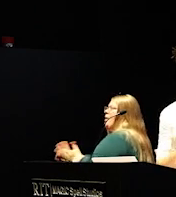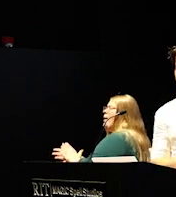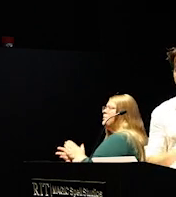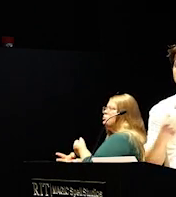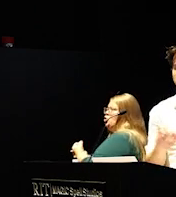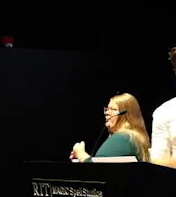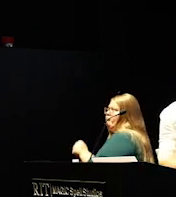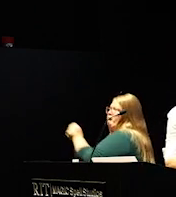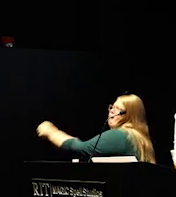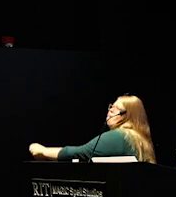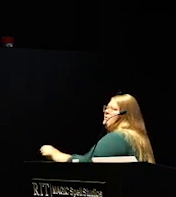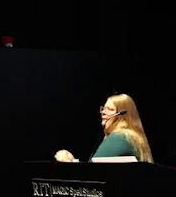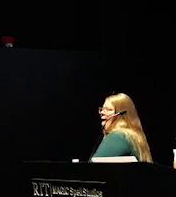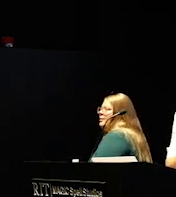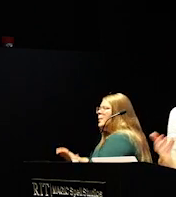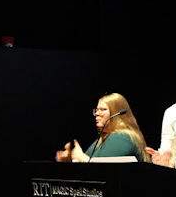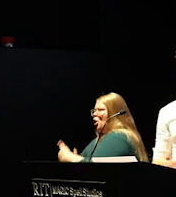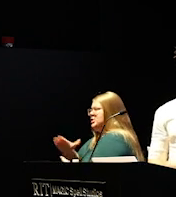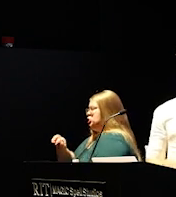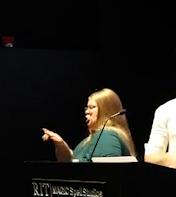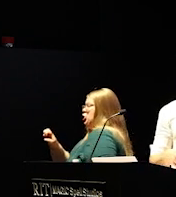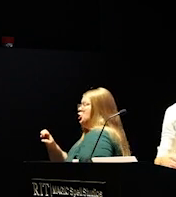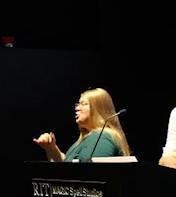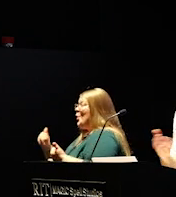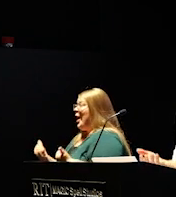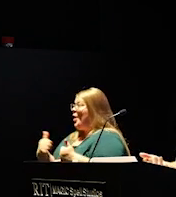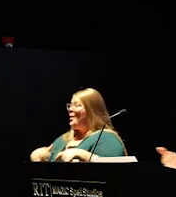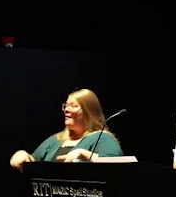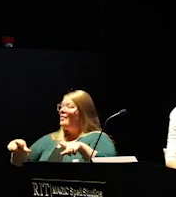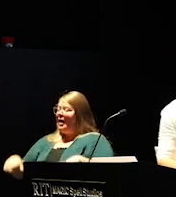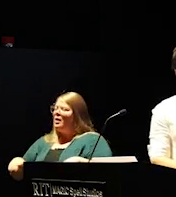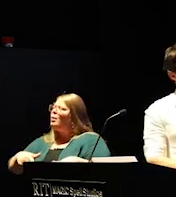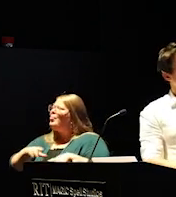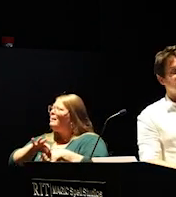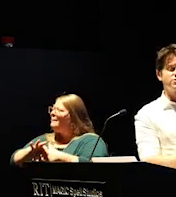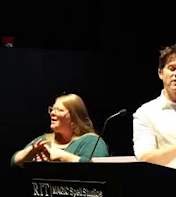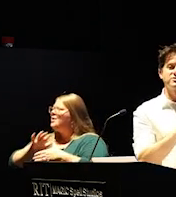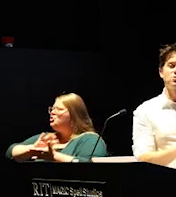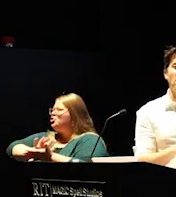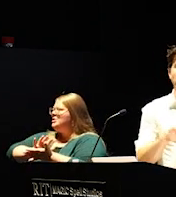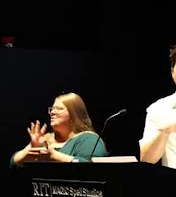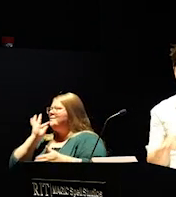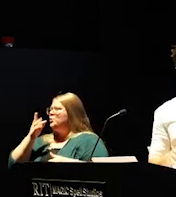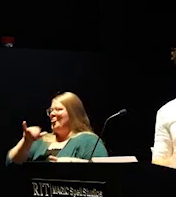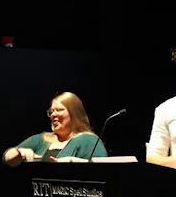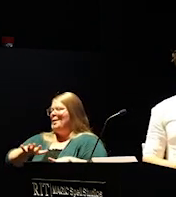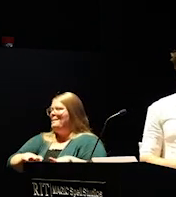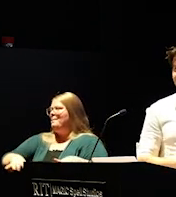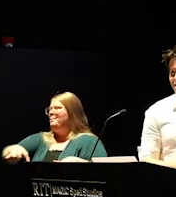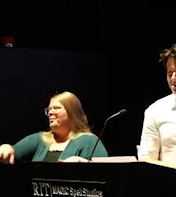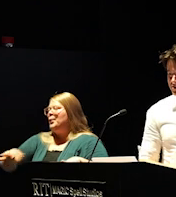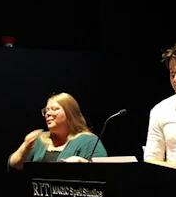to cure things, but cured meat. So whenever you have like charcuterie, which now is a very ubiquitous term, but back in 2012, we were kind of